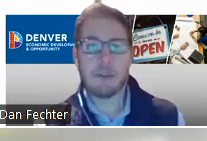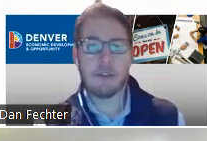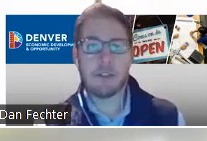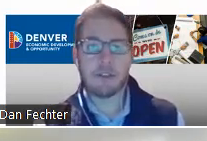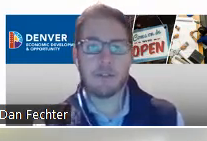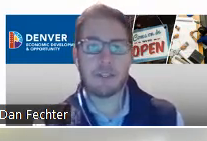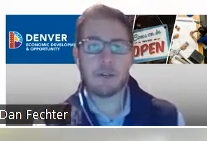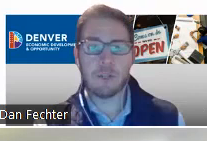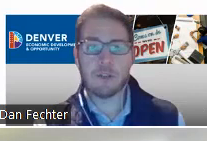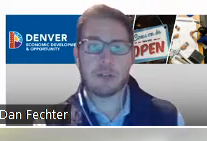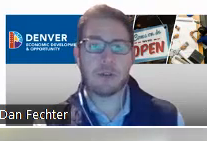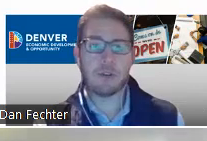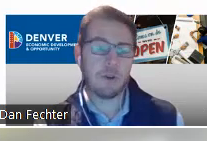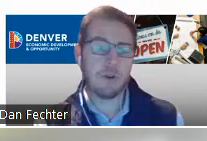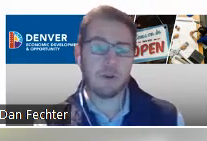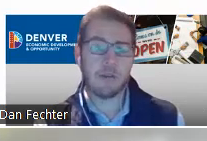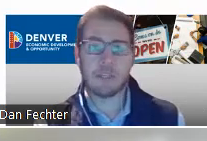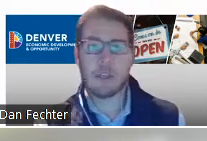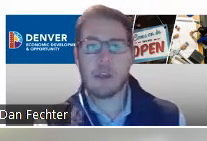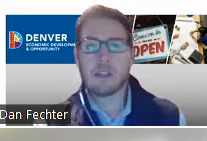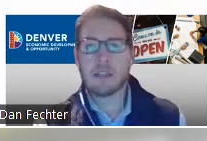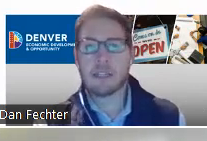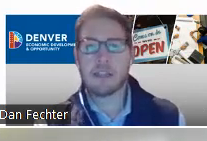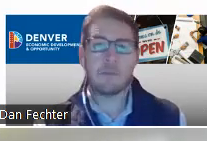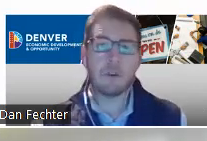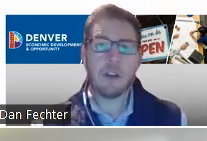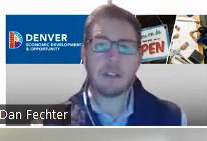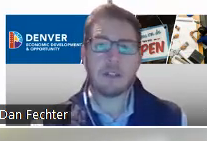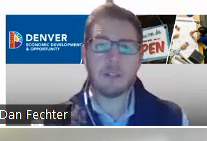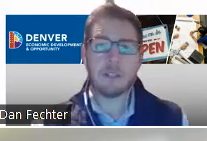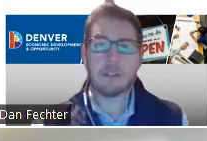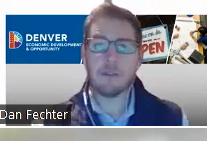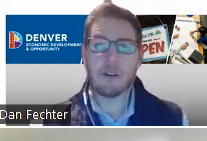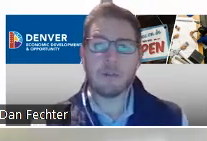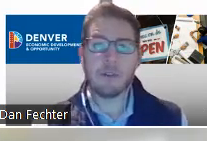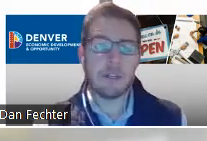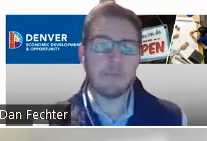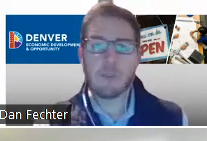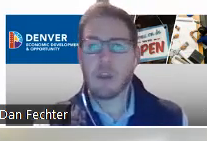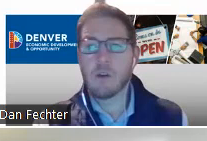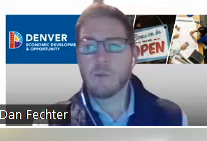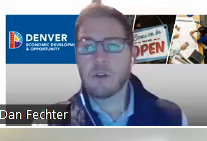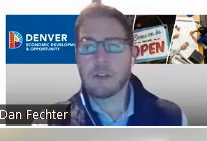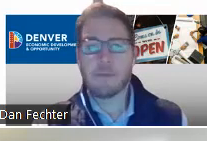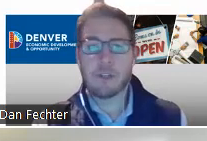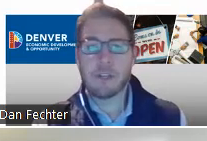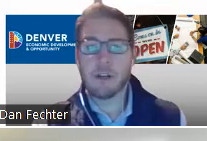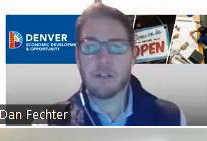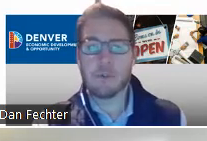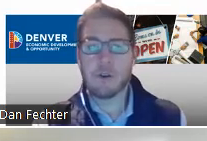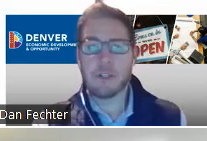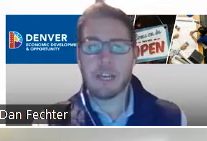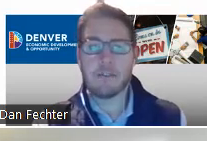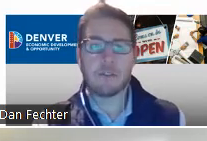quickly pivoted their service and restructured their programs to continue to provide services to our community. We greatly appreciate all